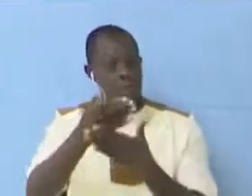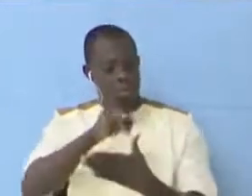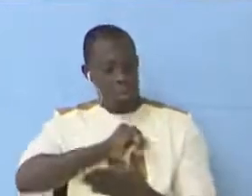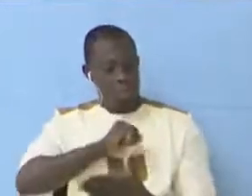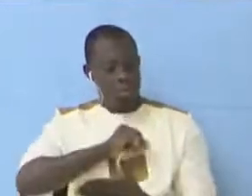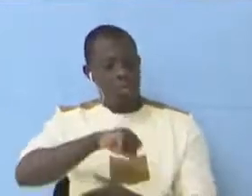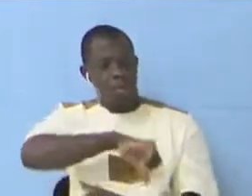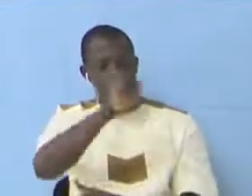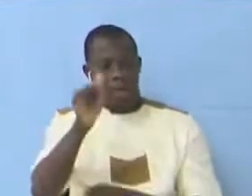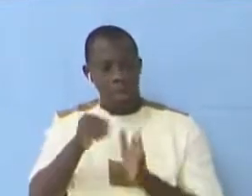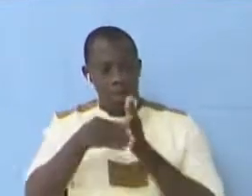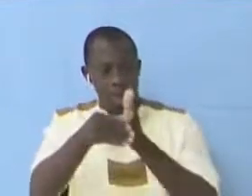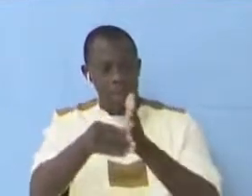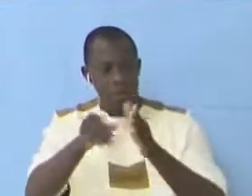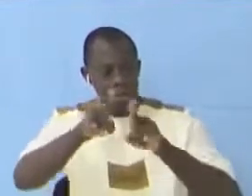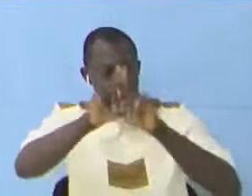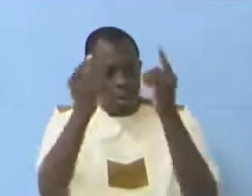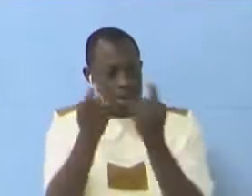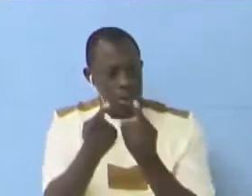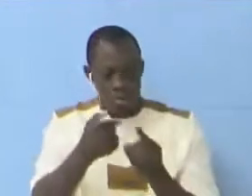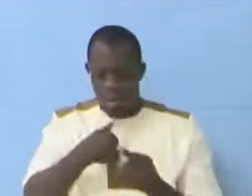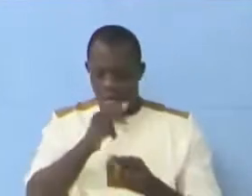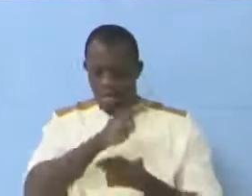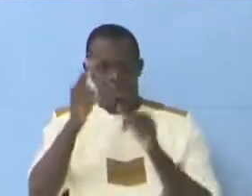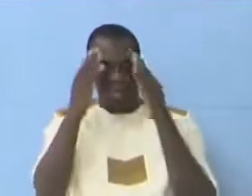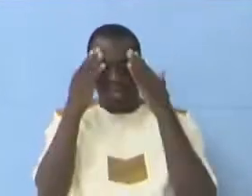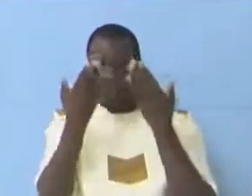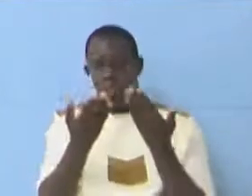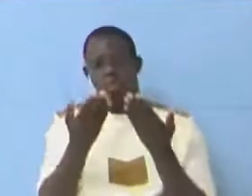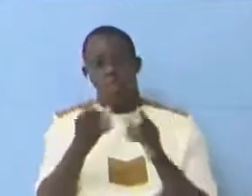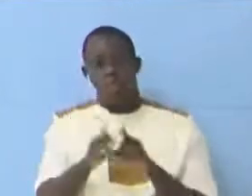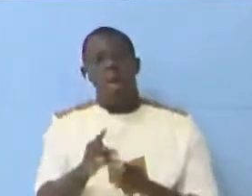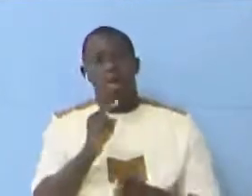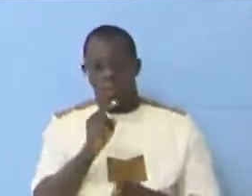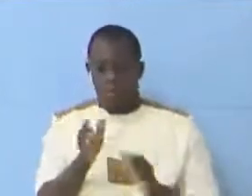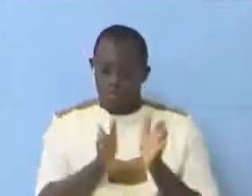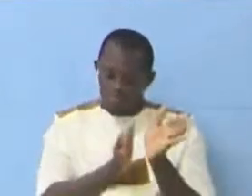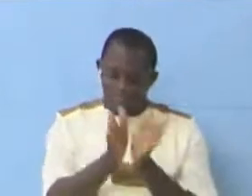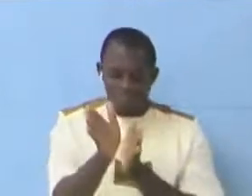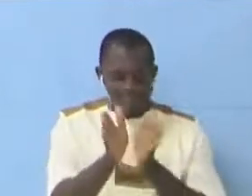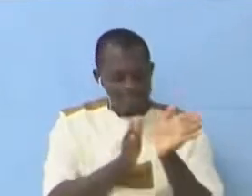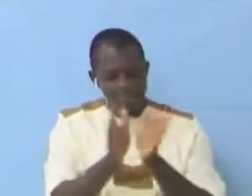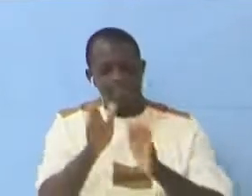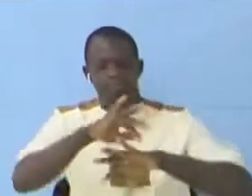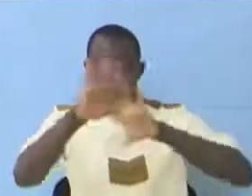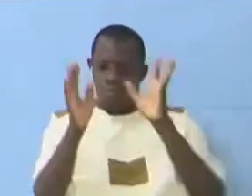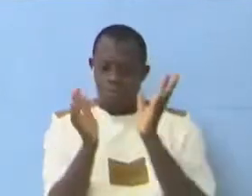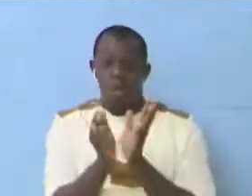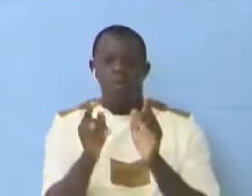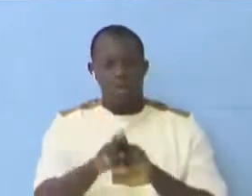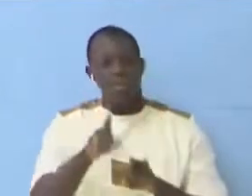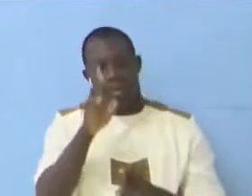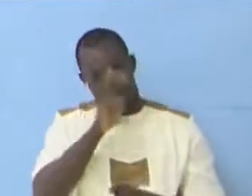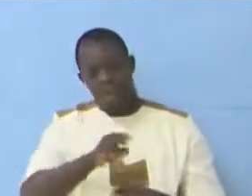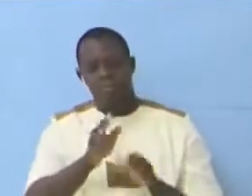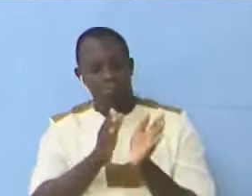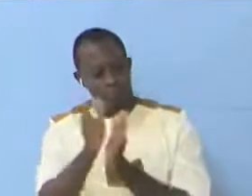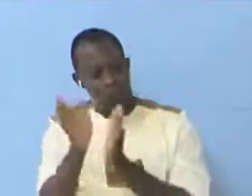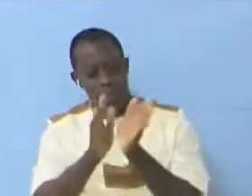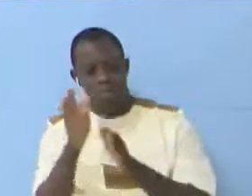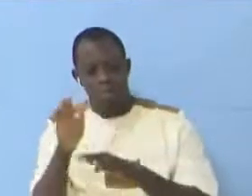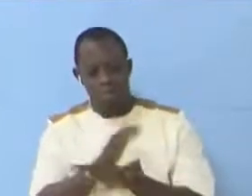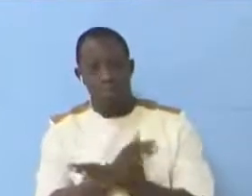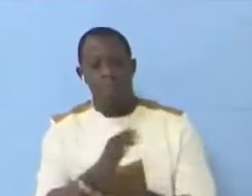nag xamoo ne féewaloo amoon na diggante moom ak Director General bi. But I convinced him all the same. waaye nag daldi woon naa ko xirtal